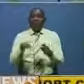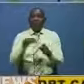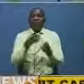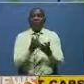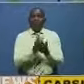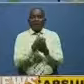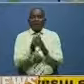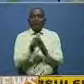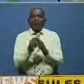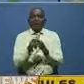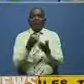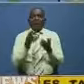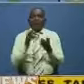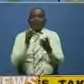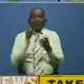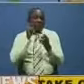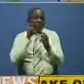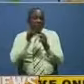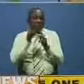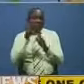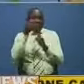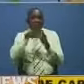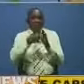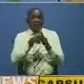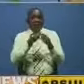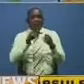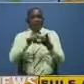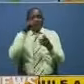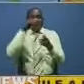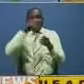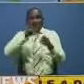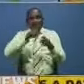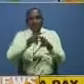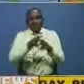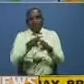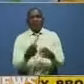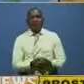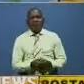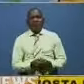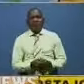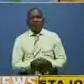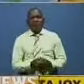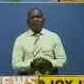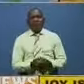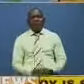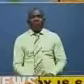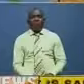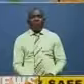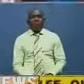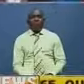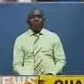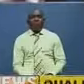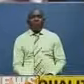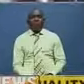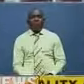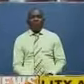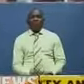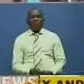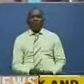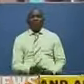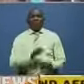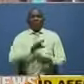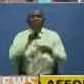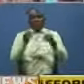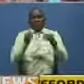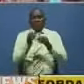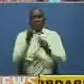with the visual arts students undertaking their practical parts of the exams in the various centers. Of the total number